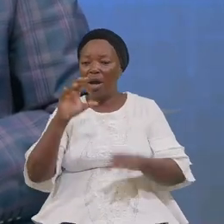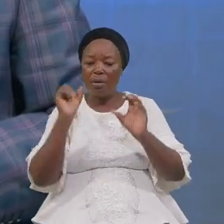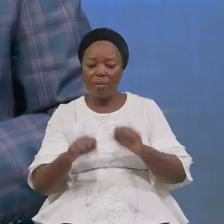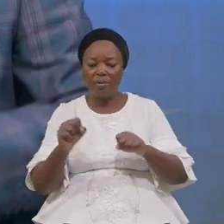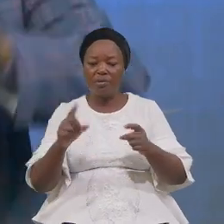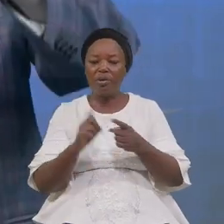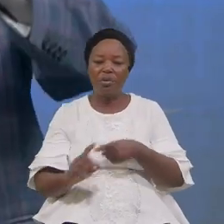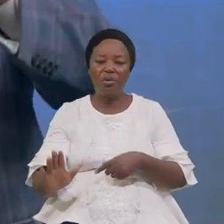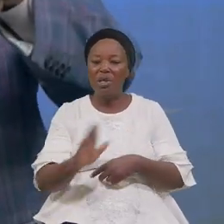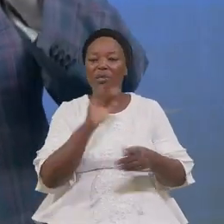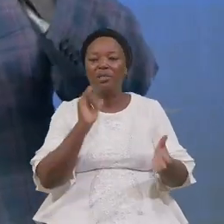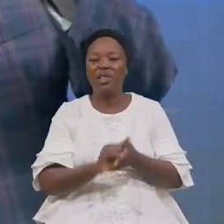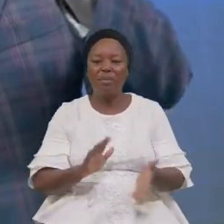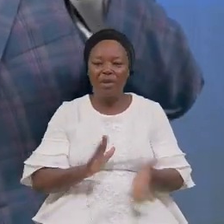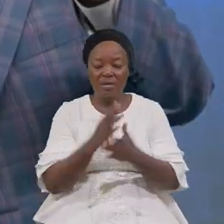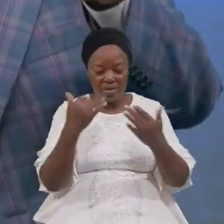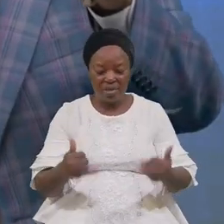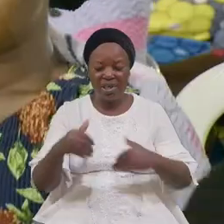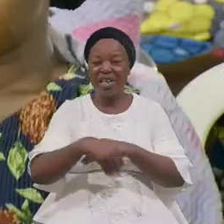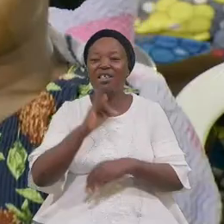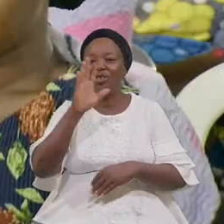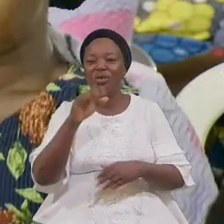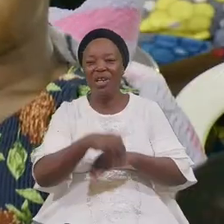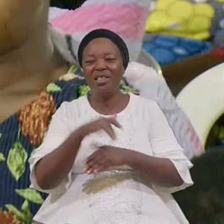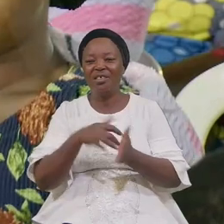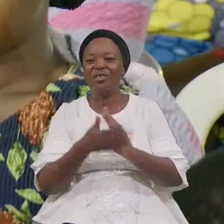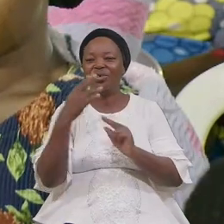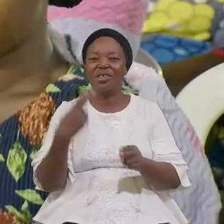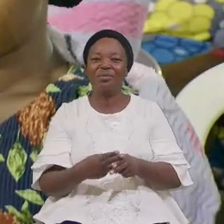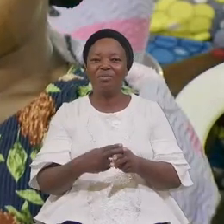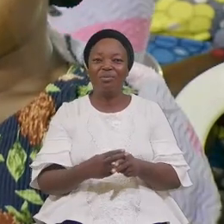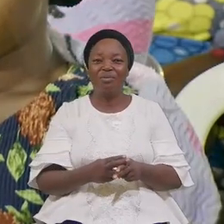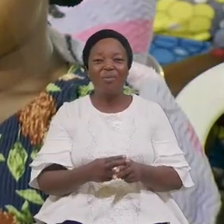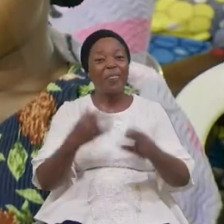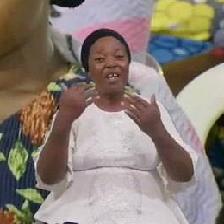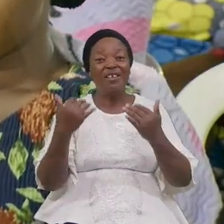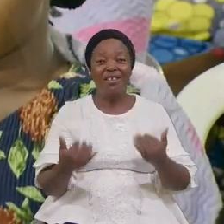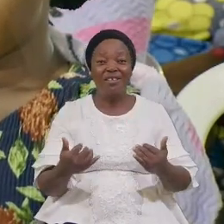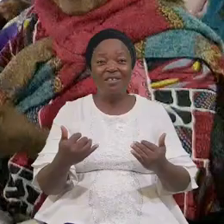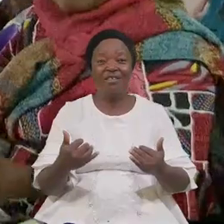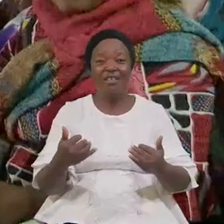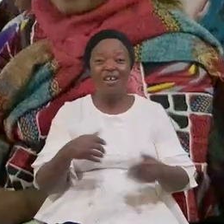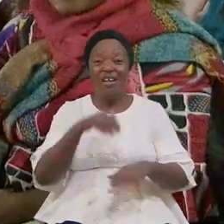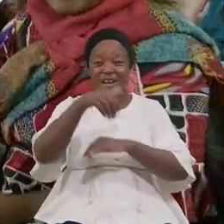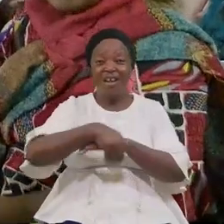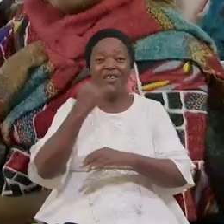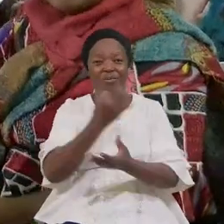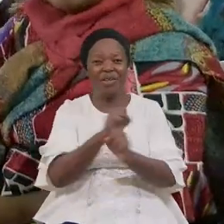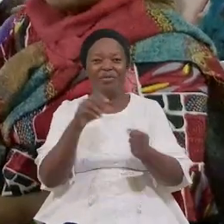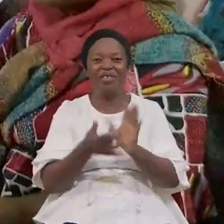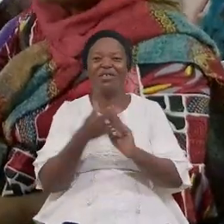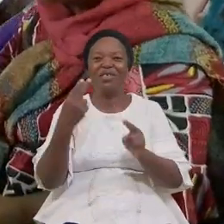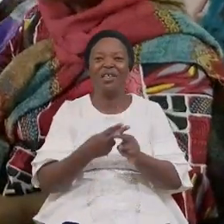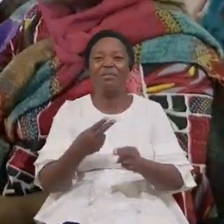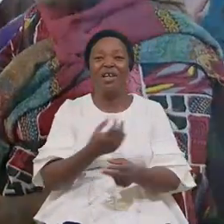that believeth. Tonight is your night. Night of salvation. Night